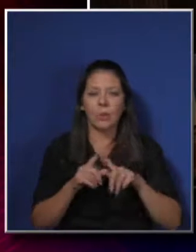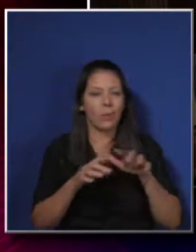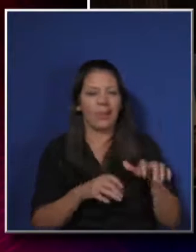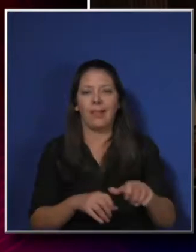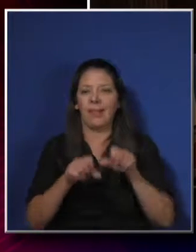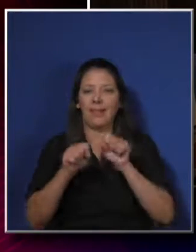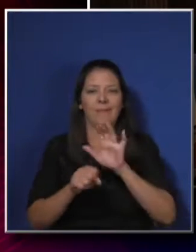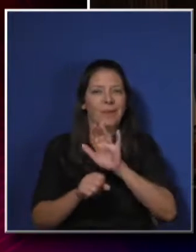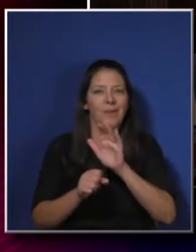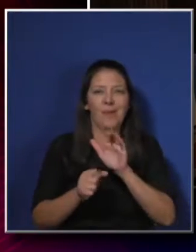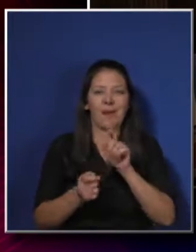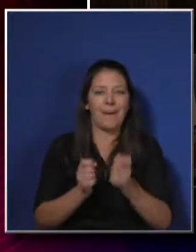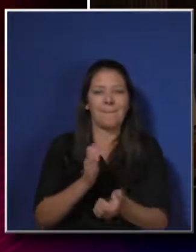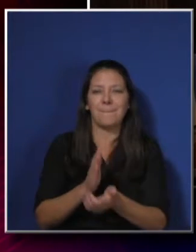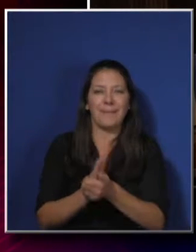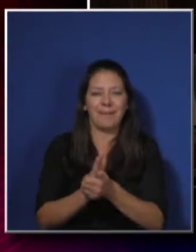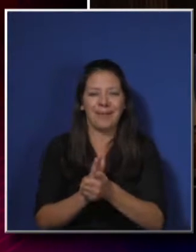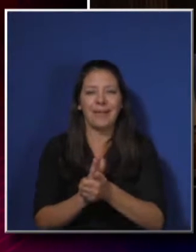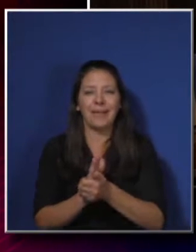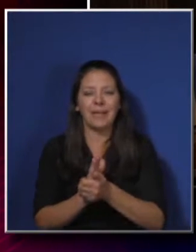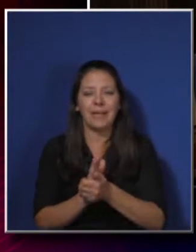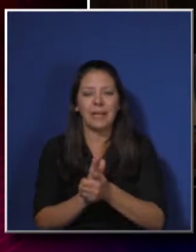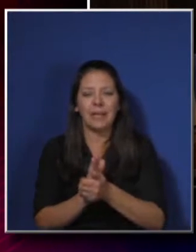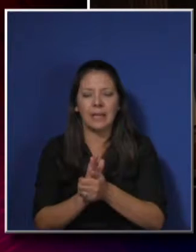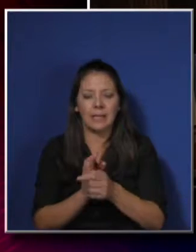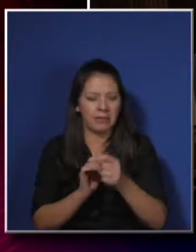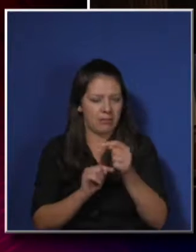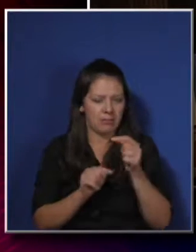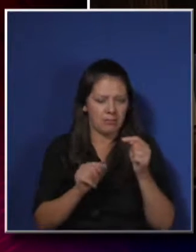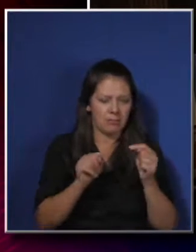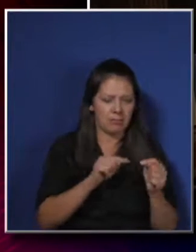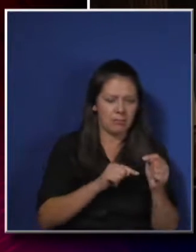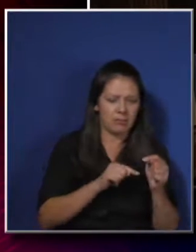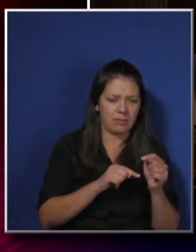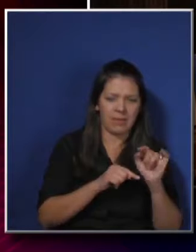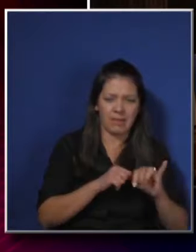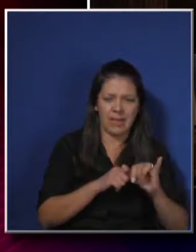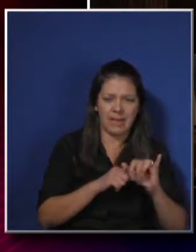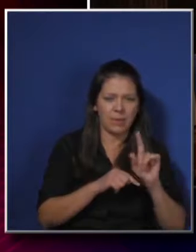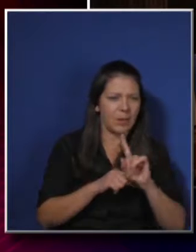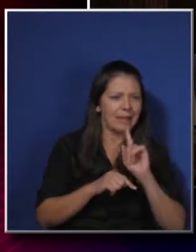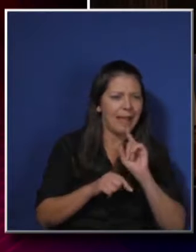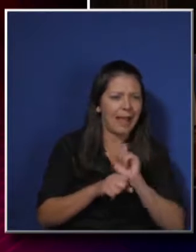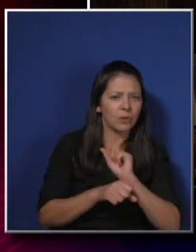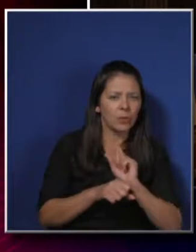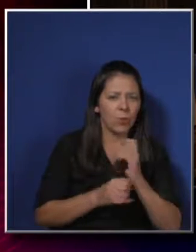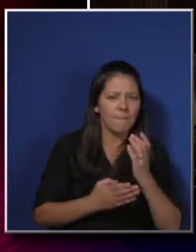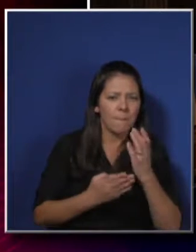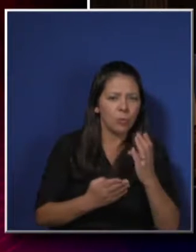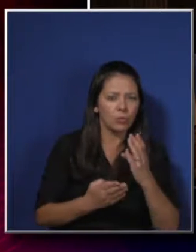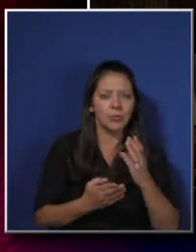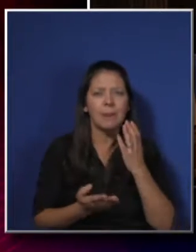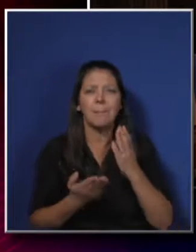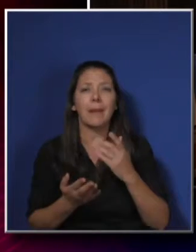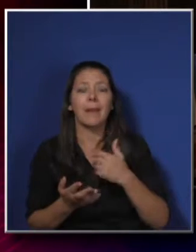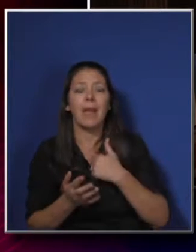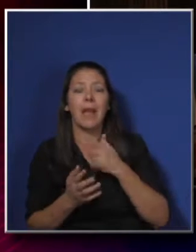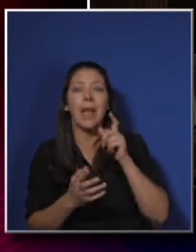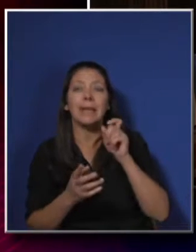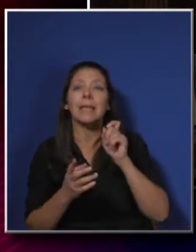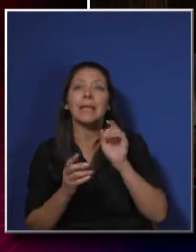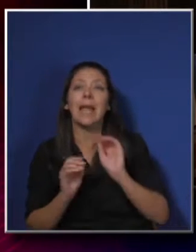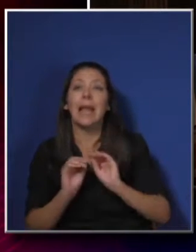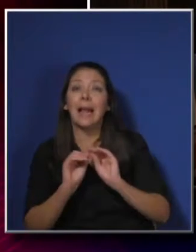I think, are we, what? I think hers was the actual motion. Right. But are we asking, and maybe I'm asking for